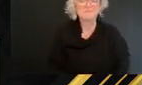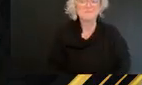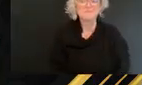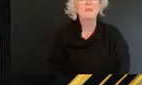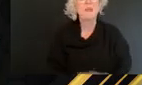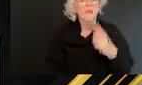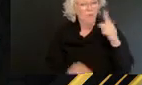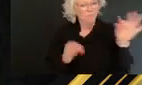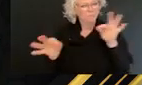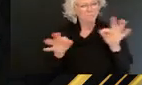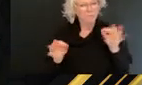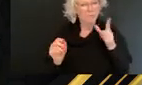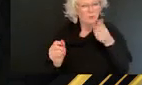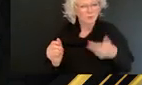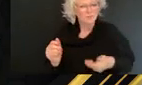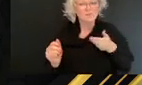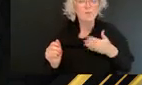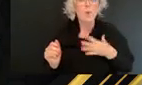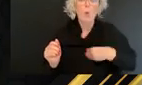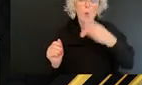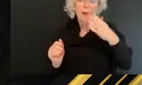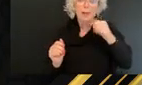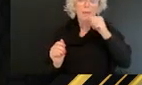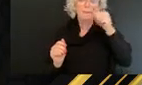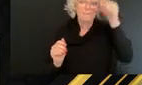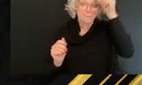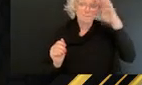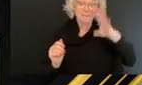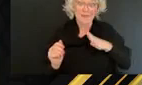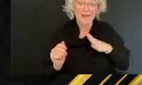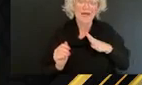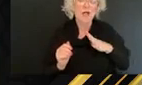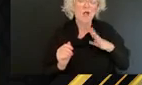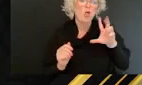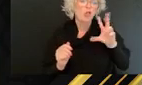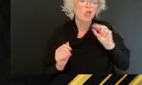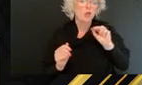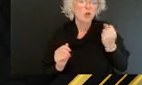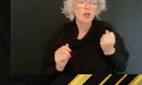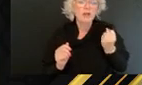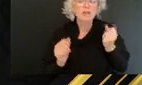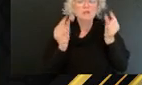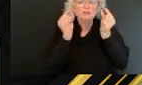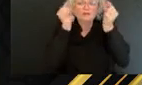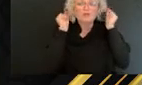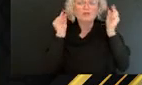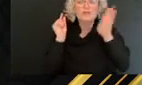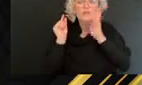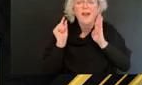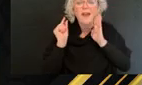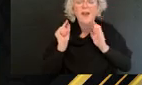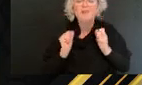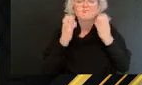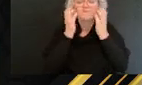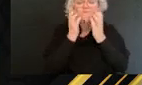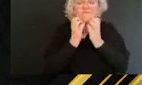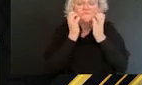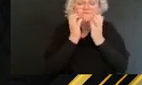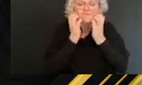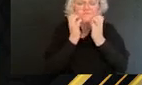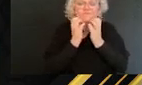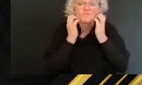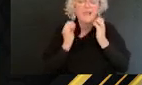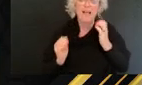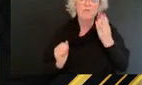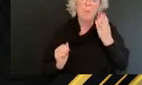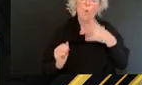To further my image description, I'm a white male in my late 30s. I have short brown hair, a little scruff on my face. I'm wearing a white and blue button-up